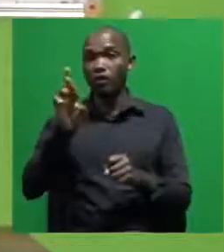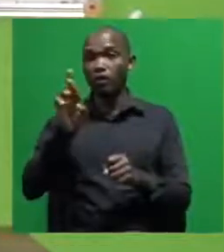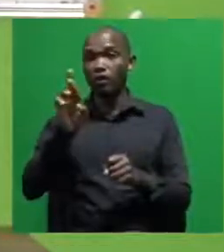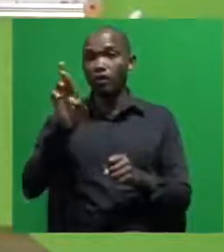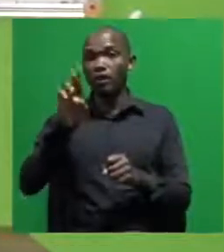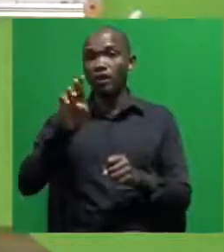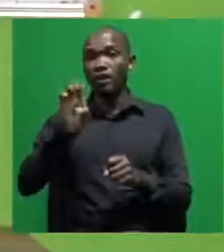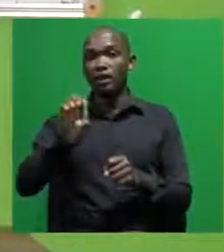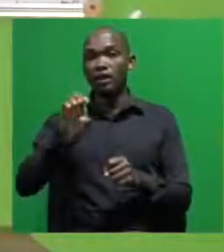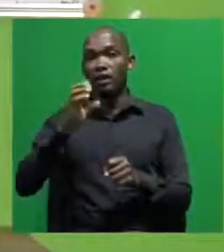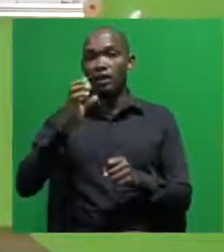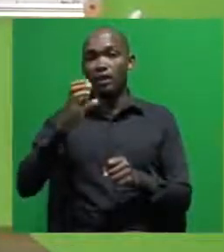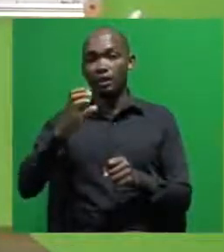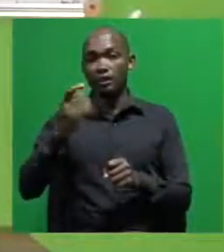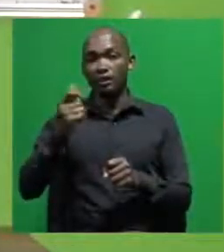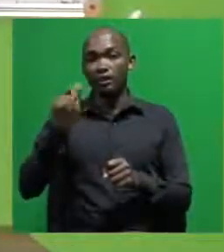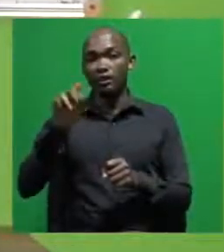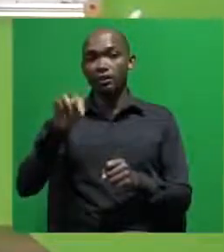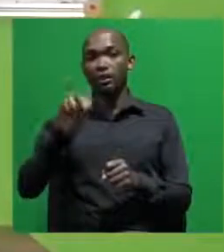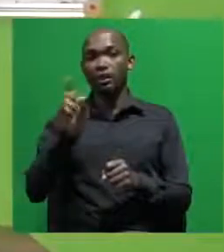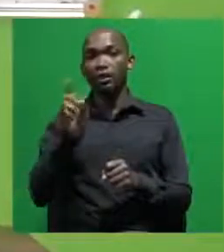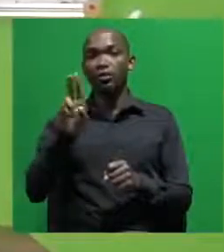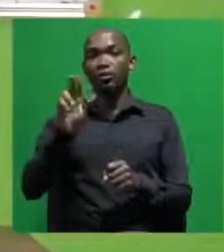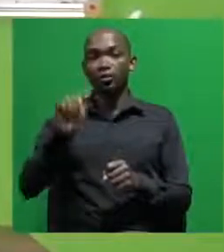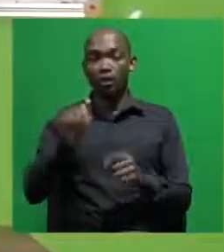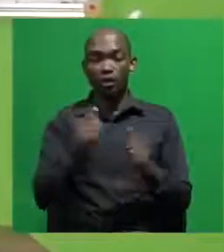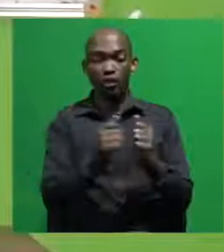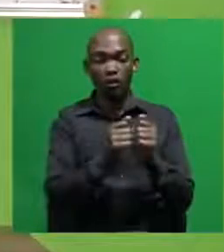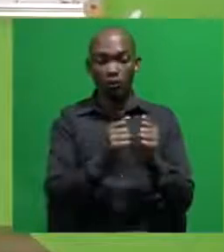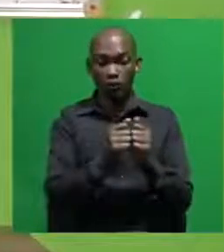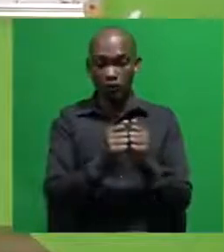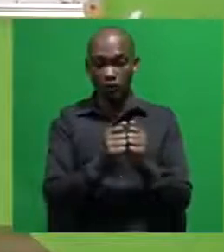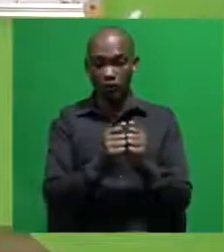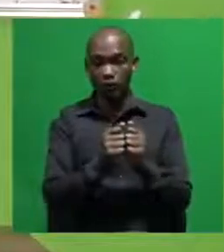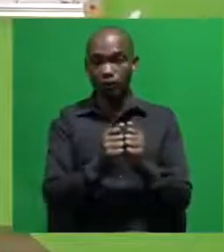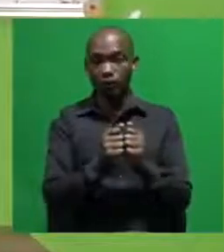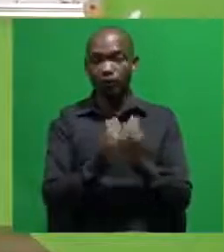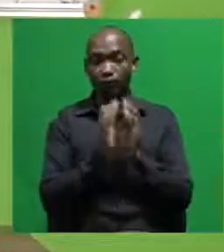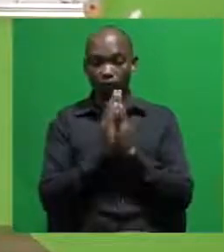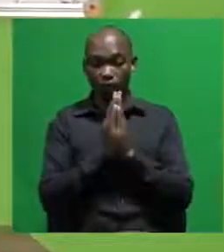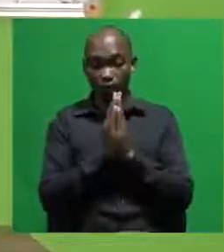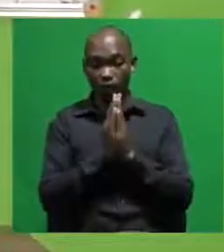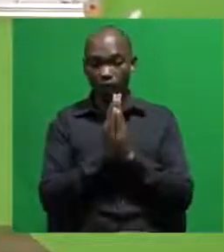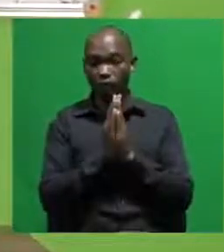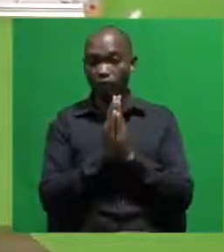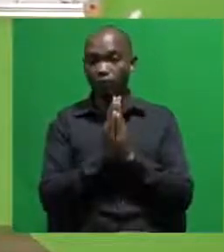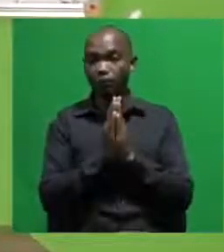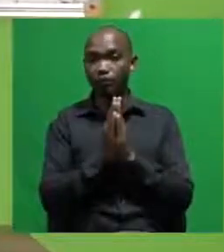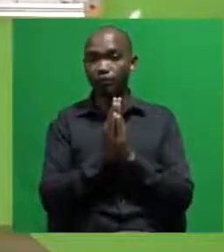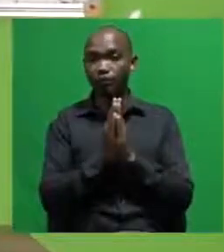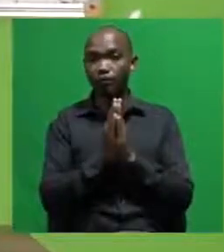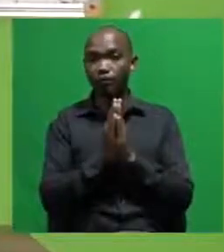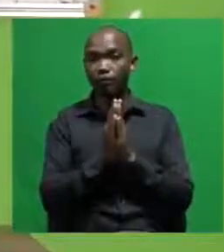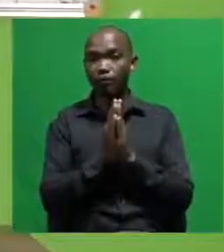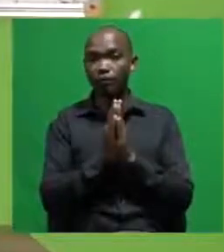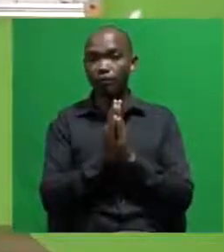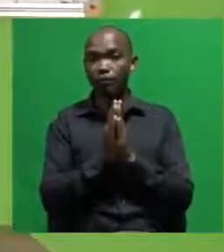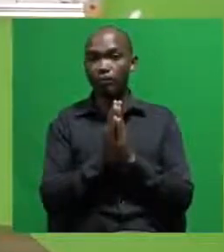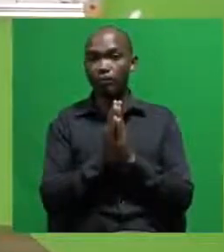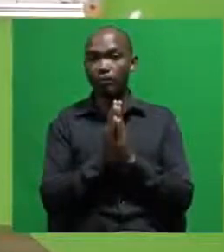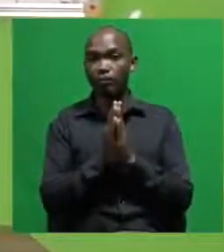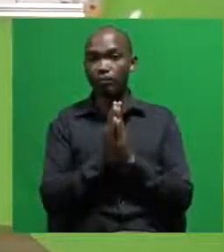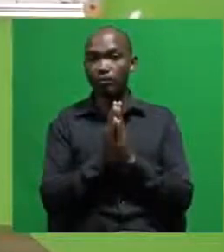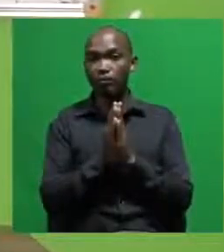is the volume for the rectangular object? Okay. Yes, thank you. The volume of the rectangular